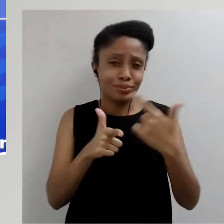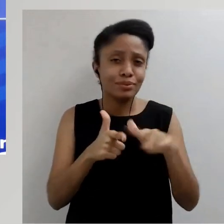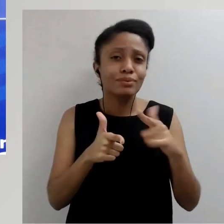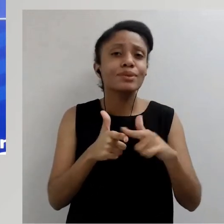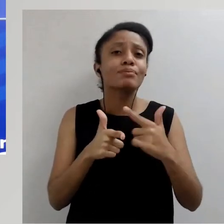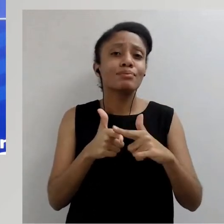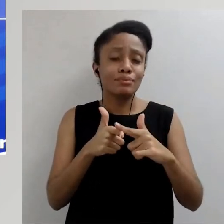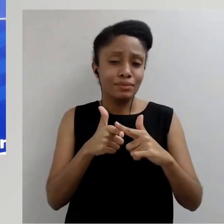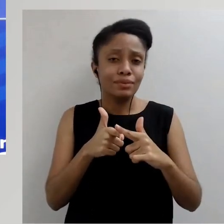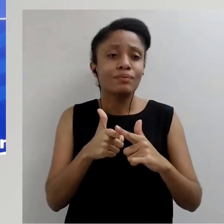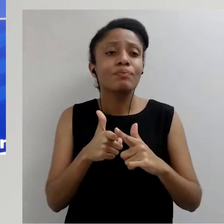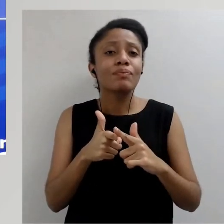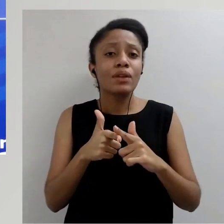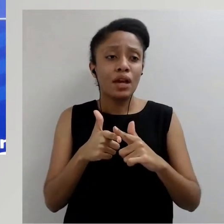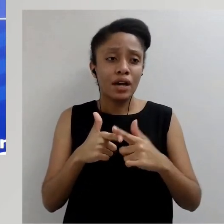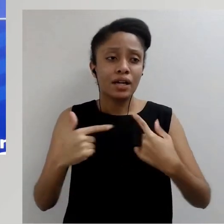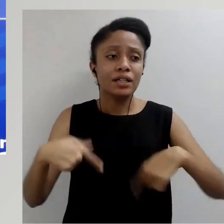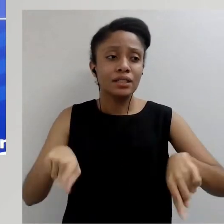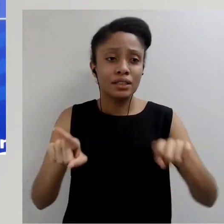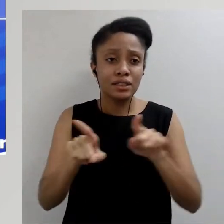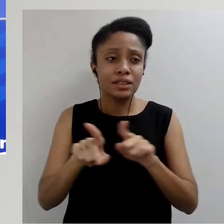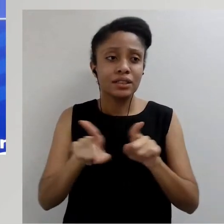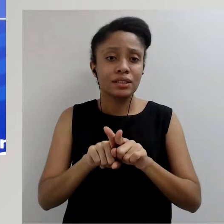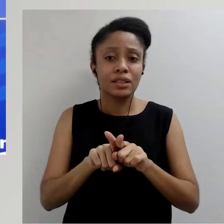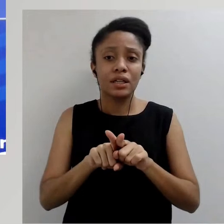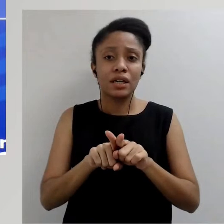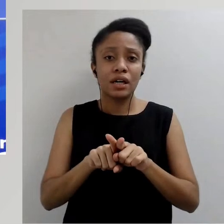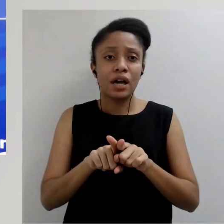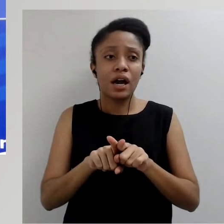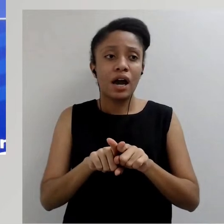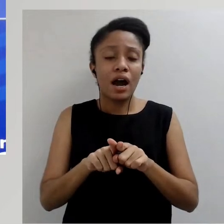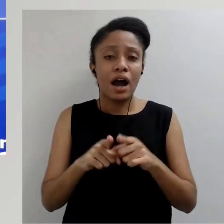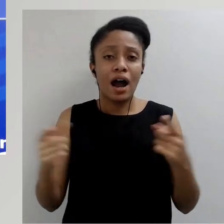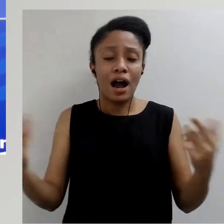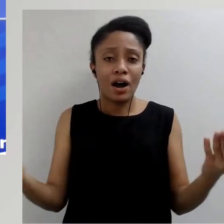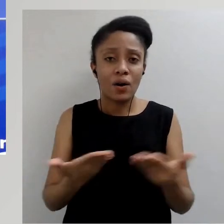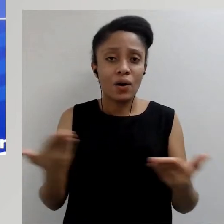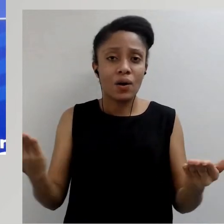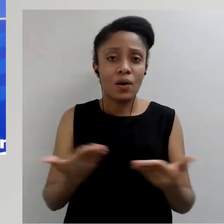know that we have in the client's file.